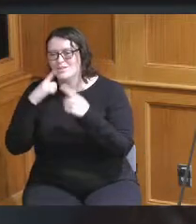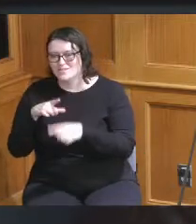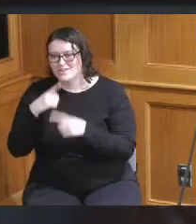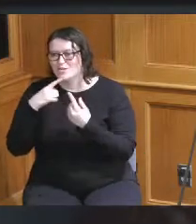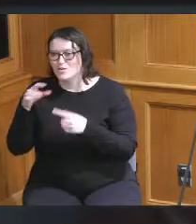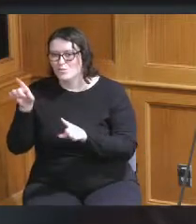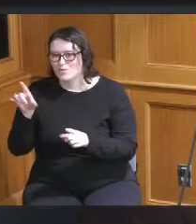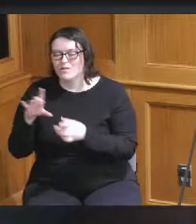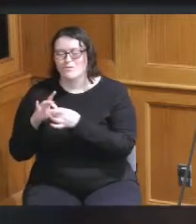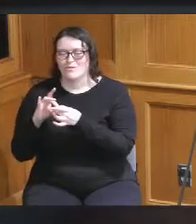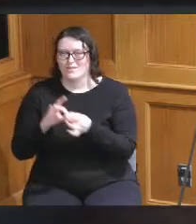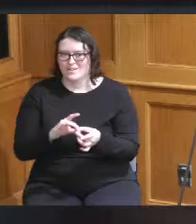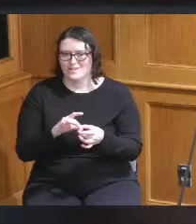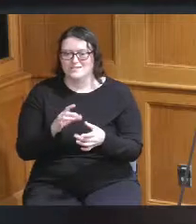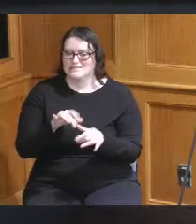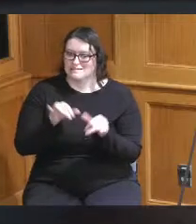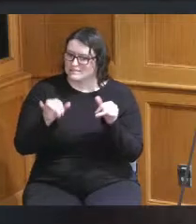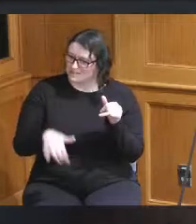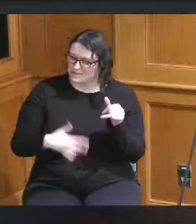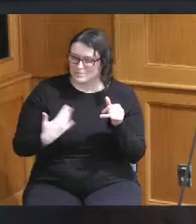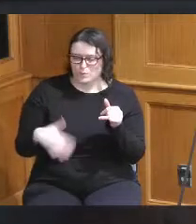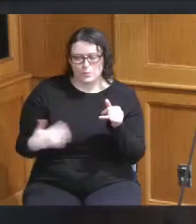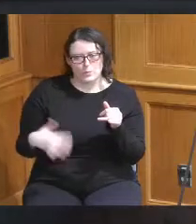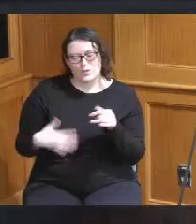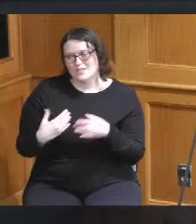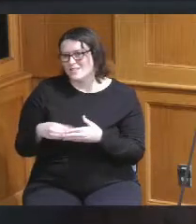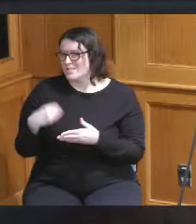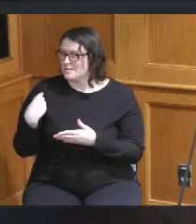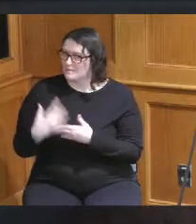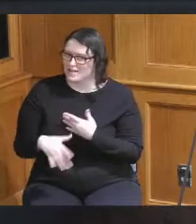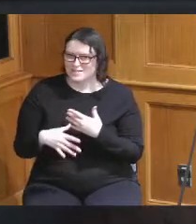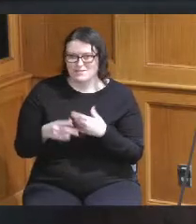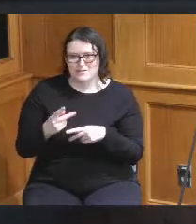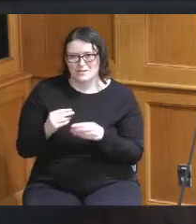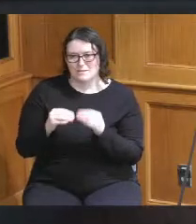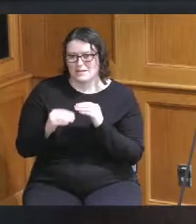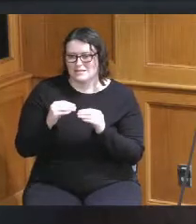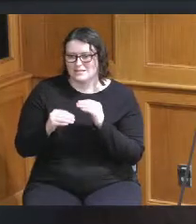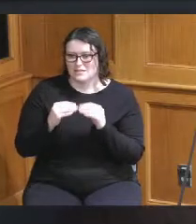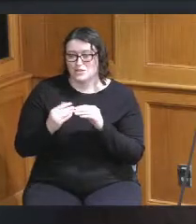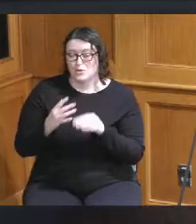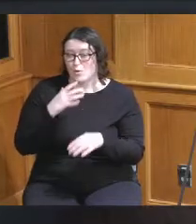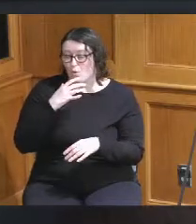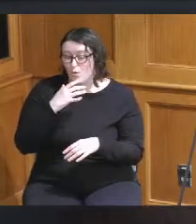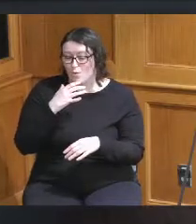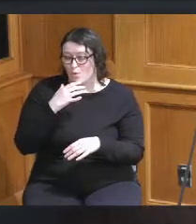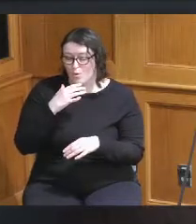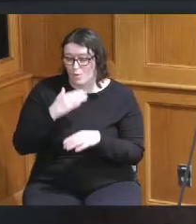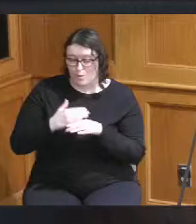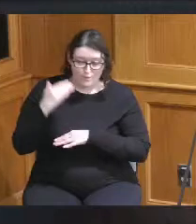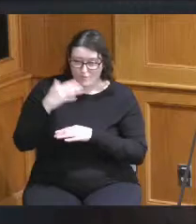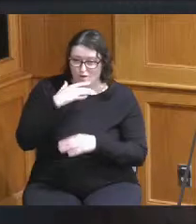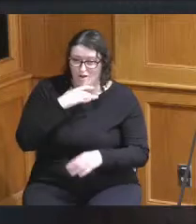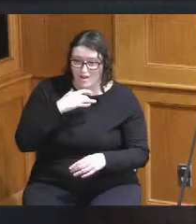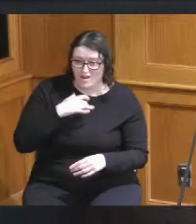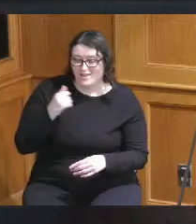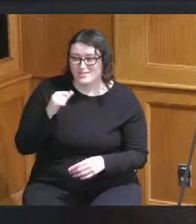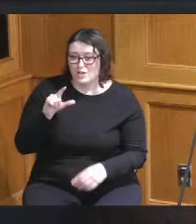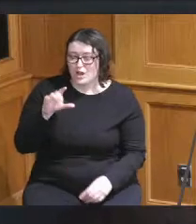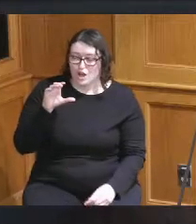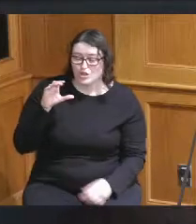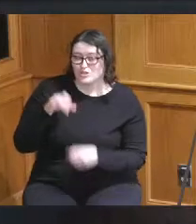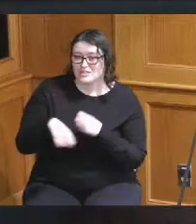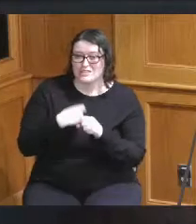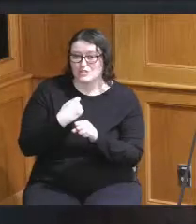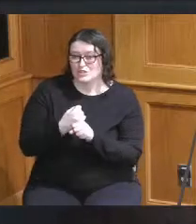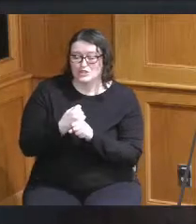system, and it's tremendously expensive to maintain a system that's over 100 years old in some cases. And so it is